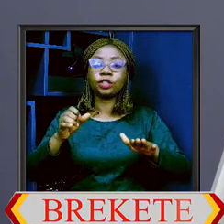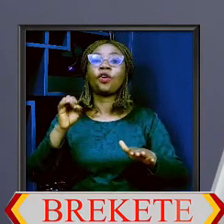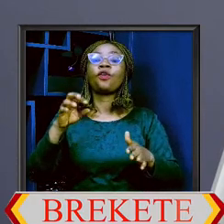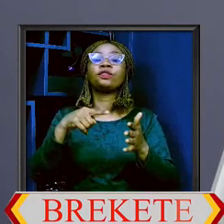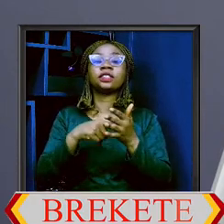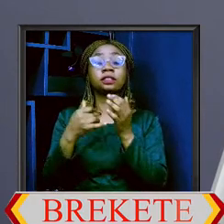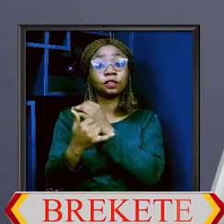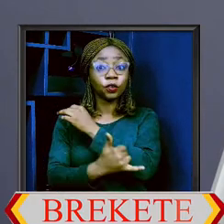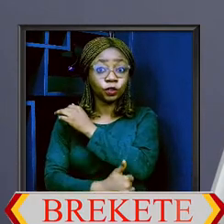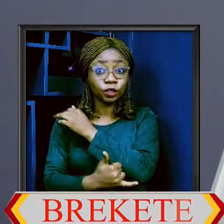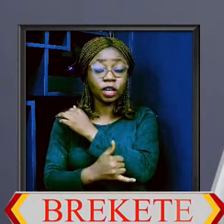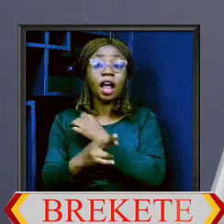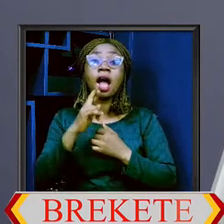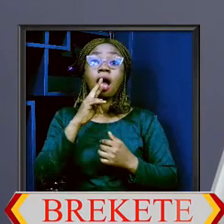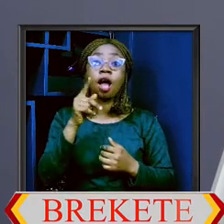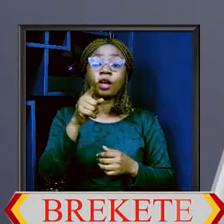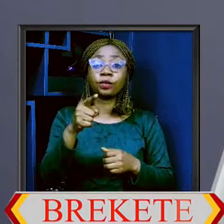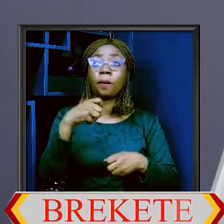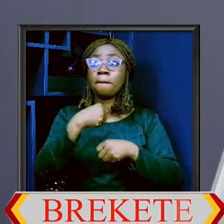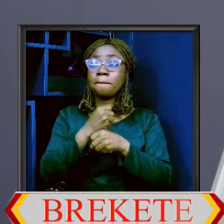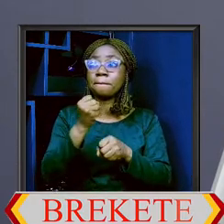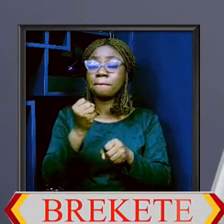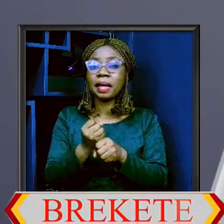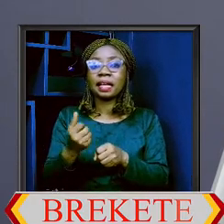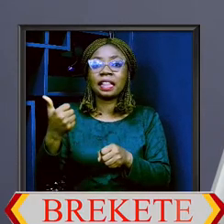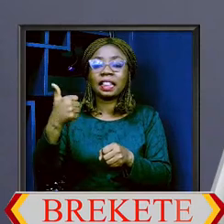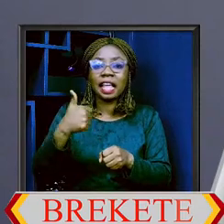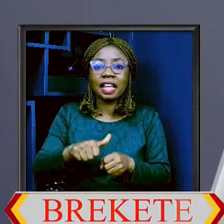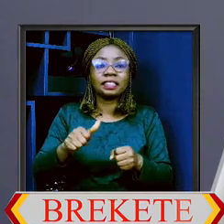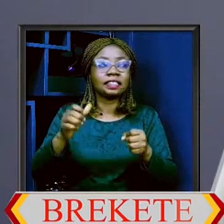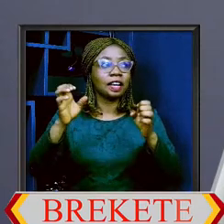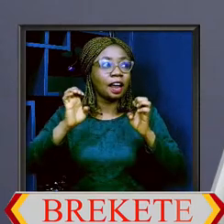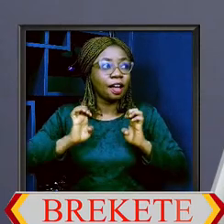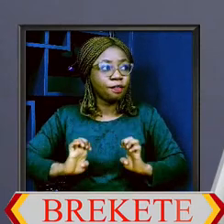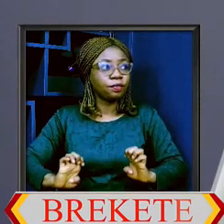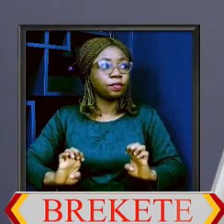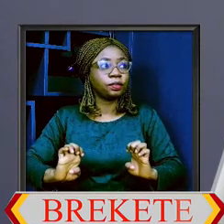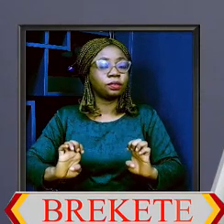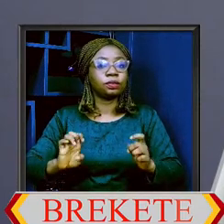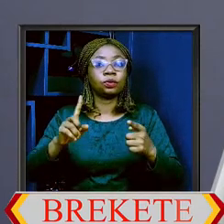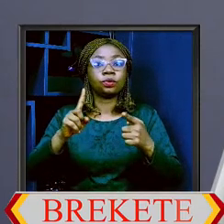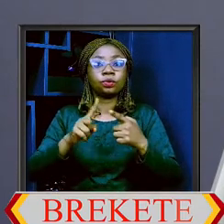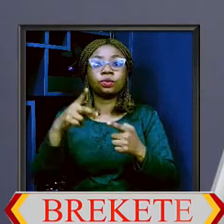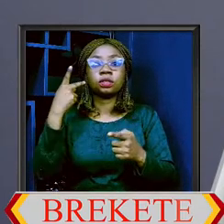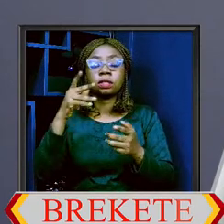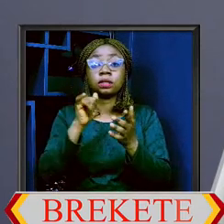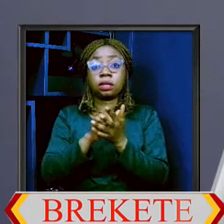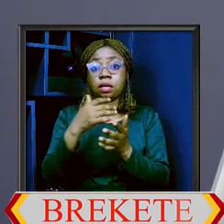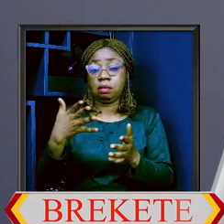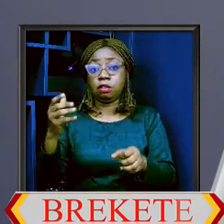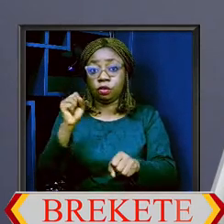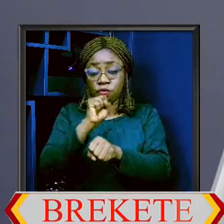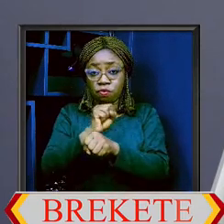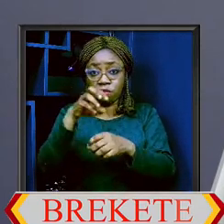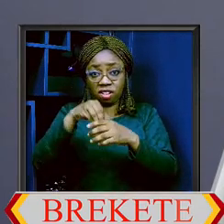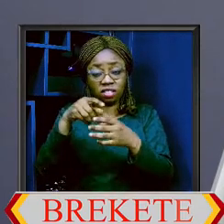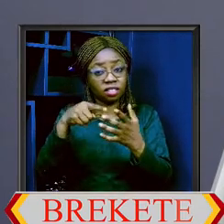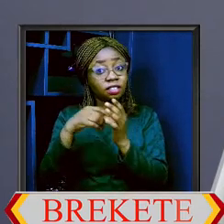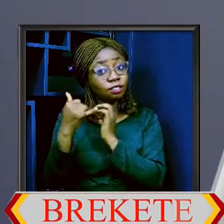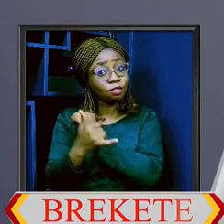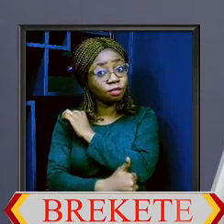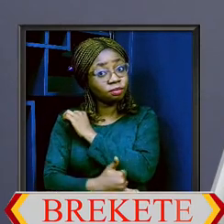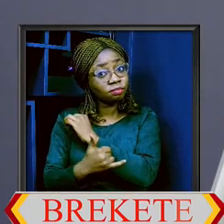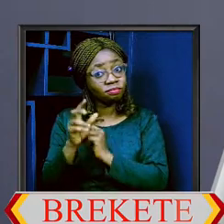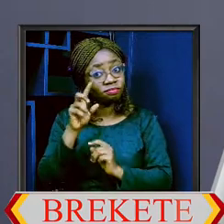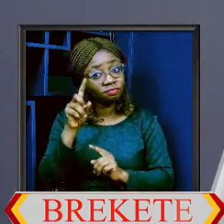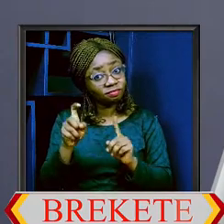country are you doing making any frantic effort to see that things work in this country